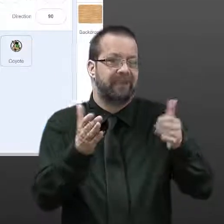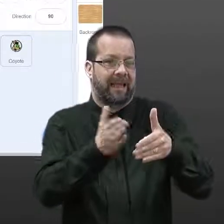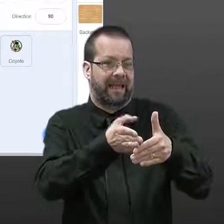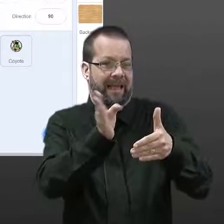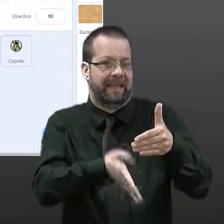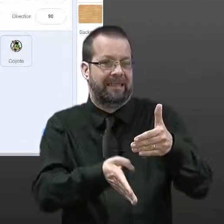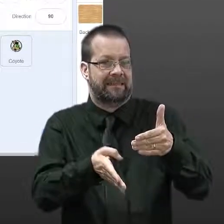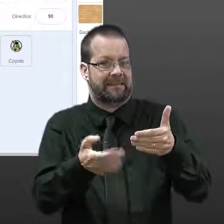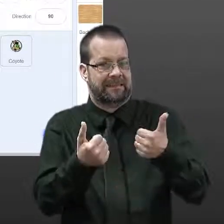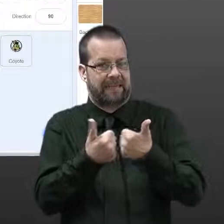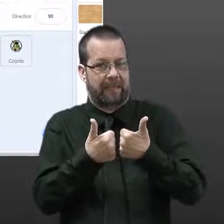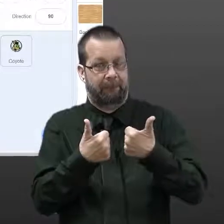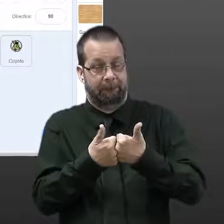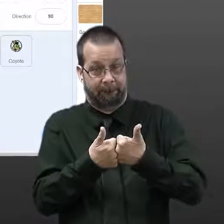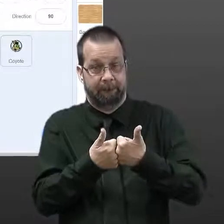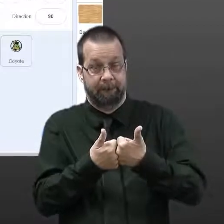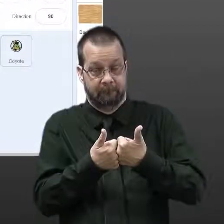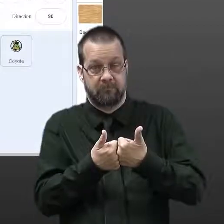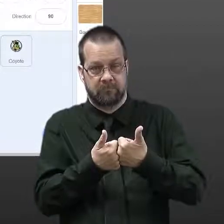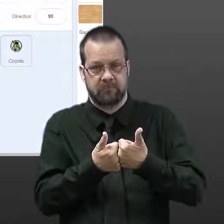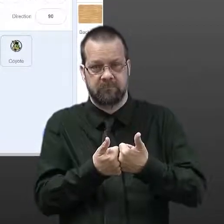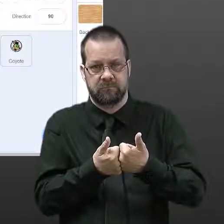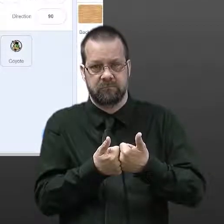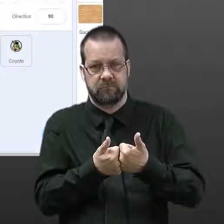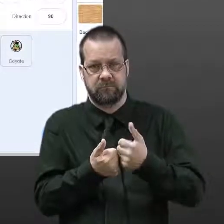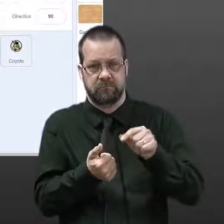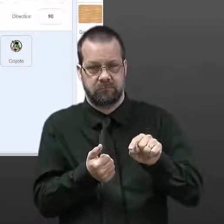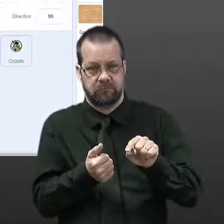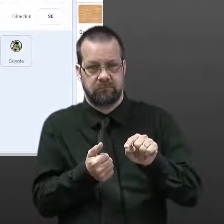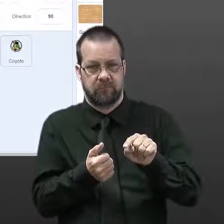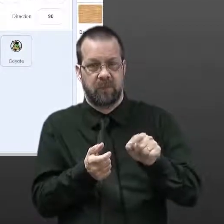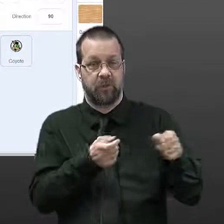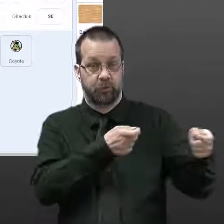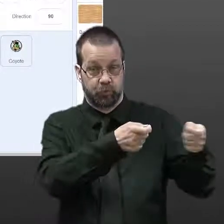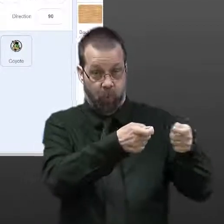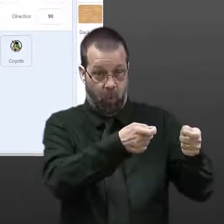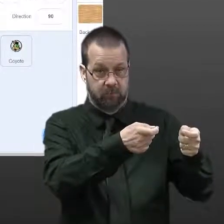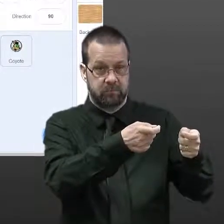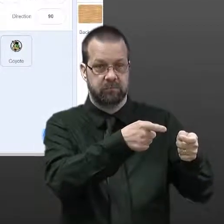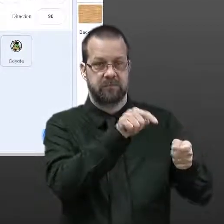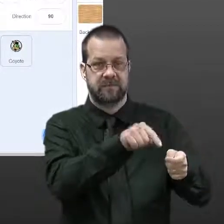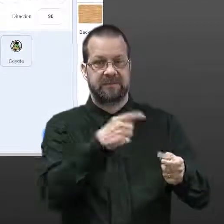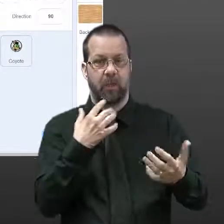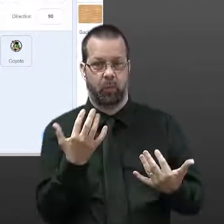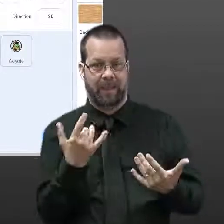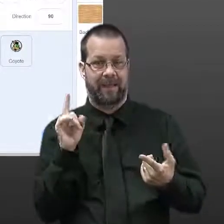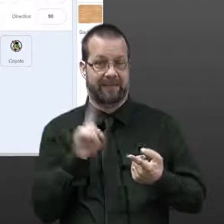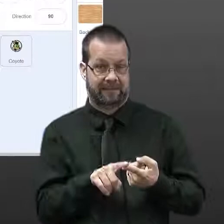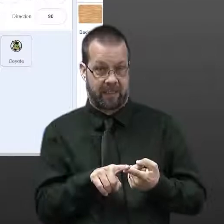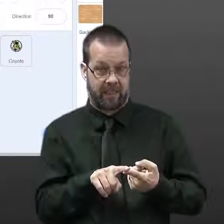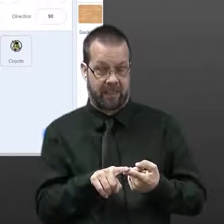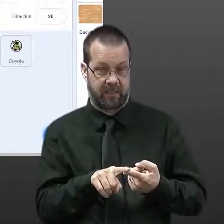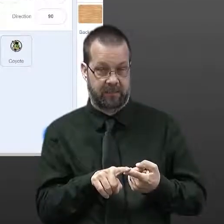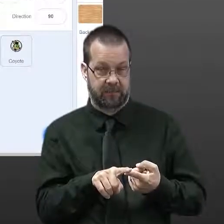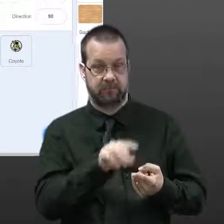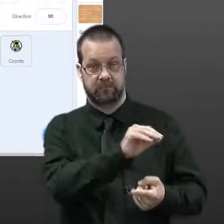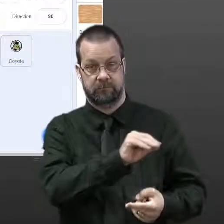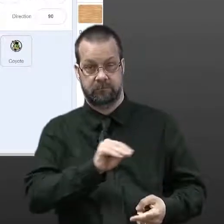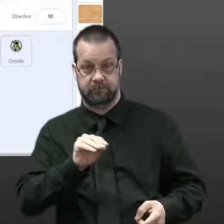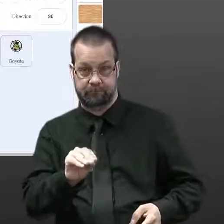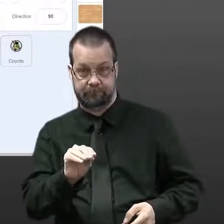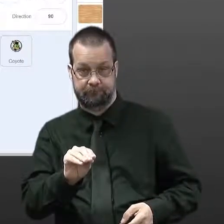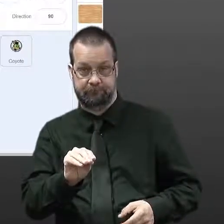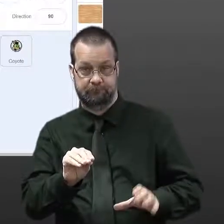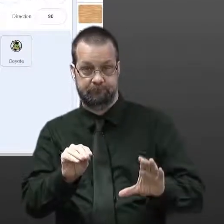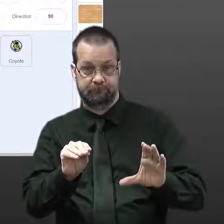we're ending the game. We are going to grab, this time from control, we're going to grab a block that says wait until. Inside of